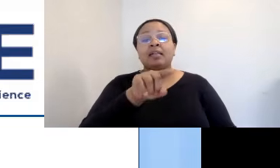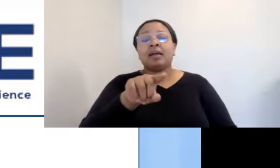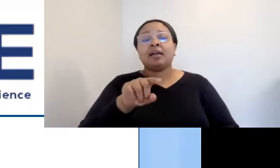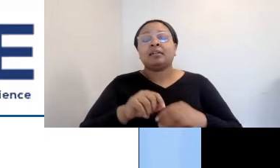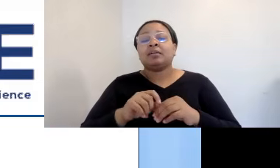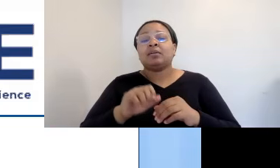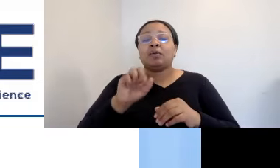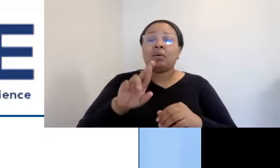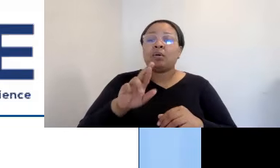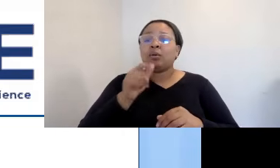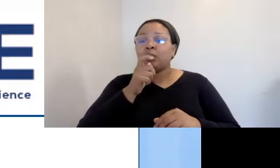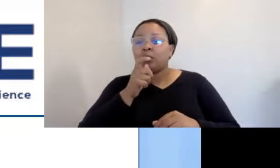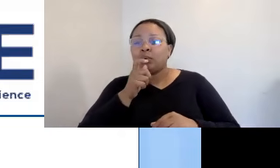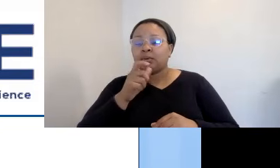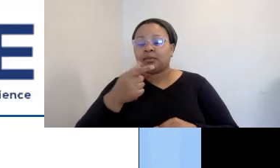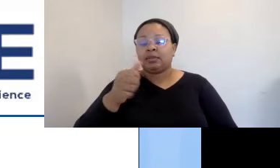attorney.